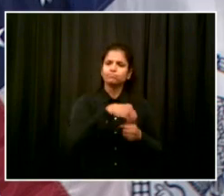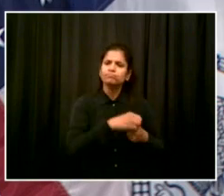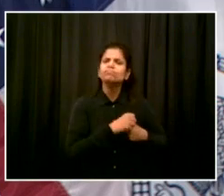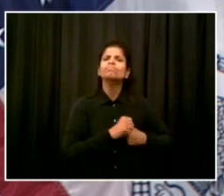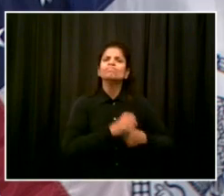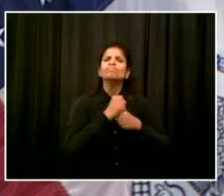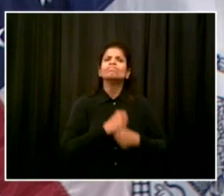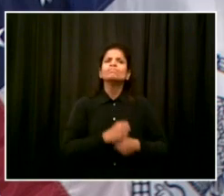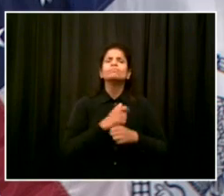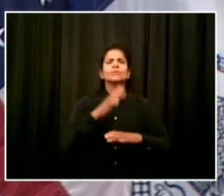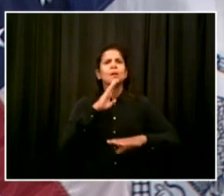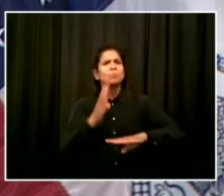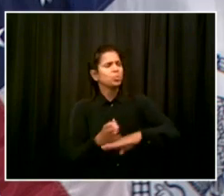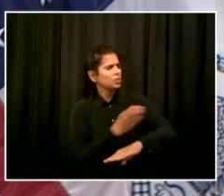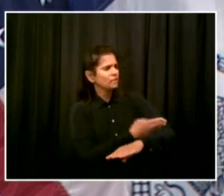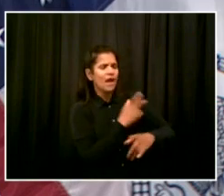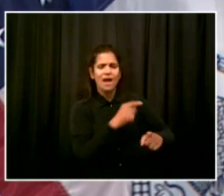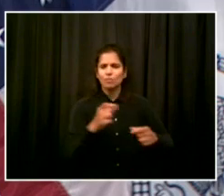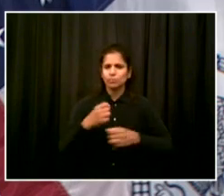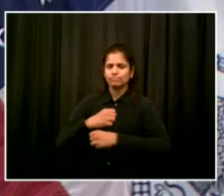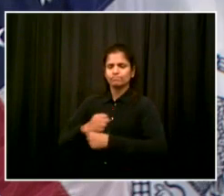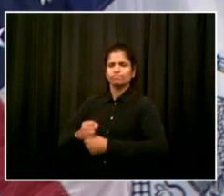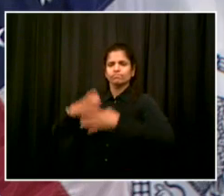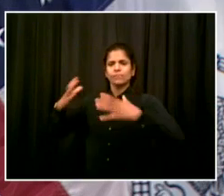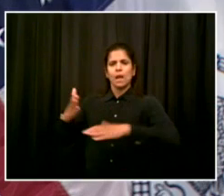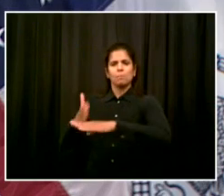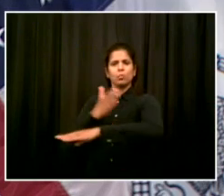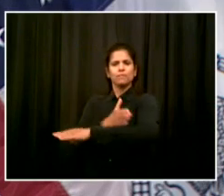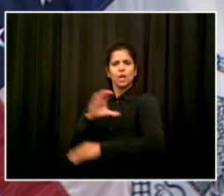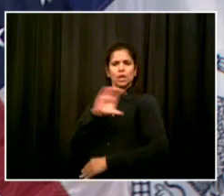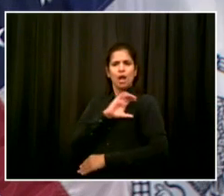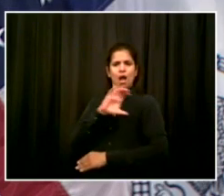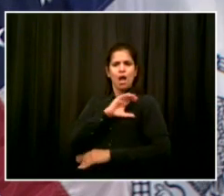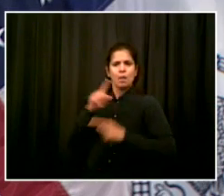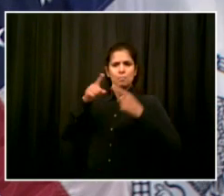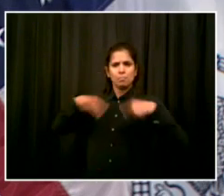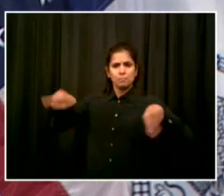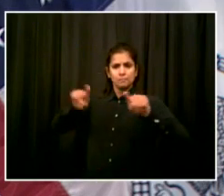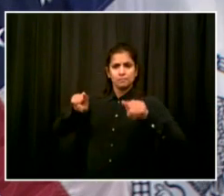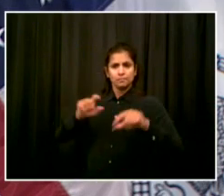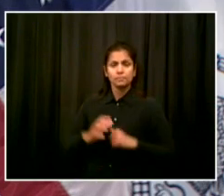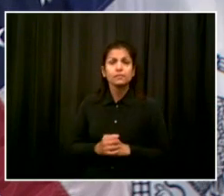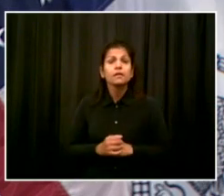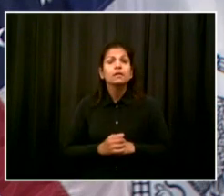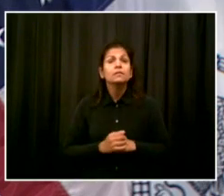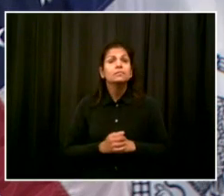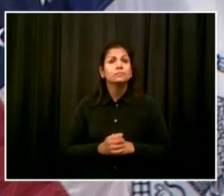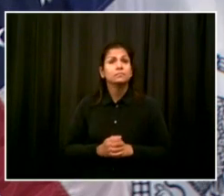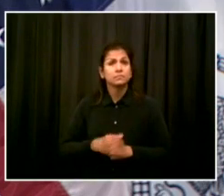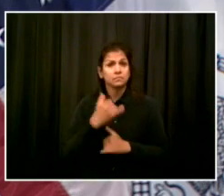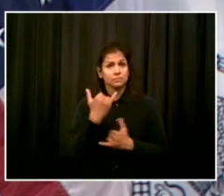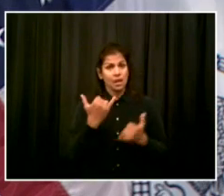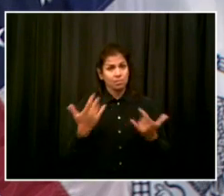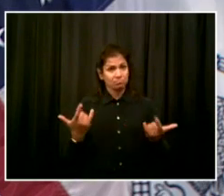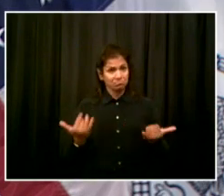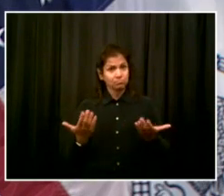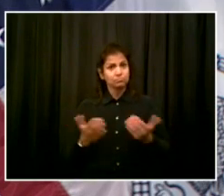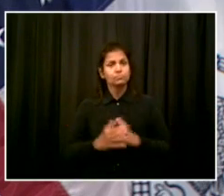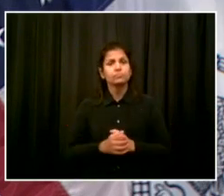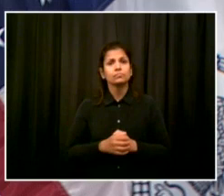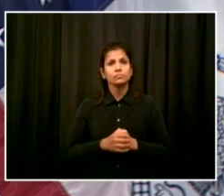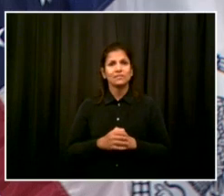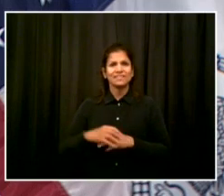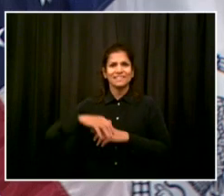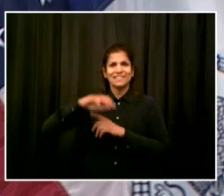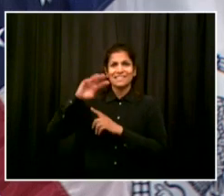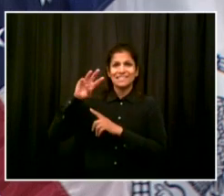on today, I think this is a fitting thing to do on a day like this, I will be spending time with young people in Harlem, a town hall meeting, to listen